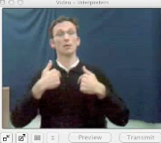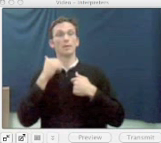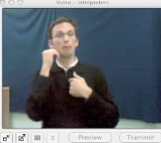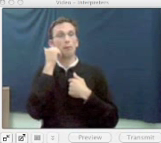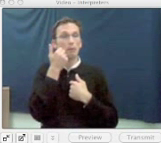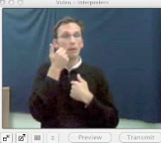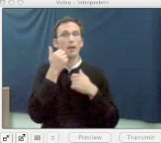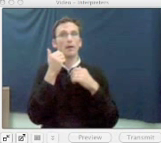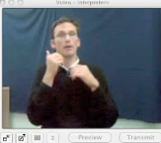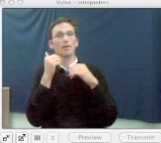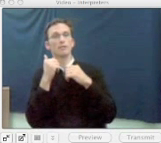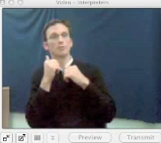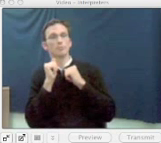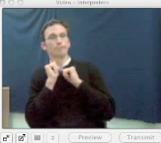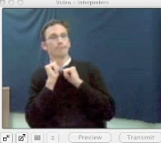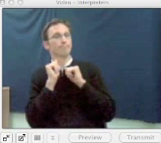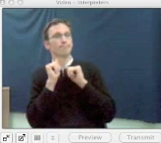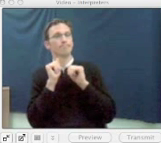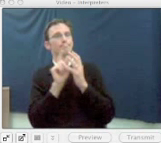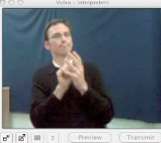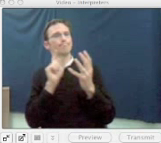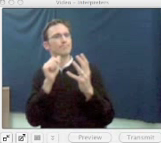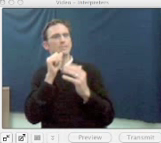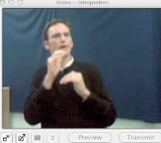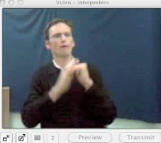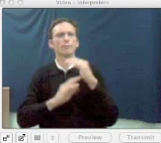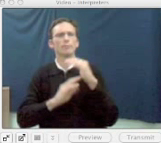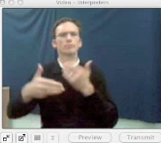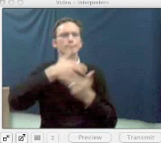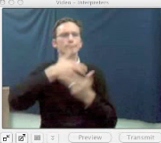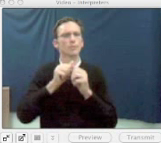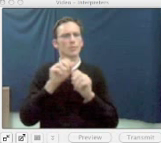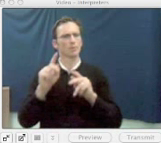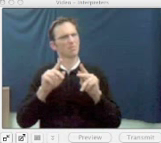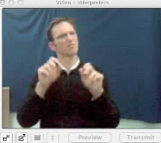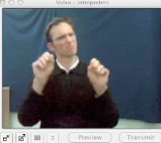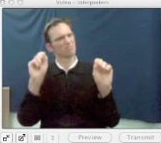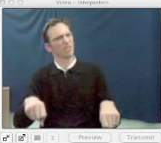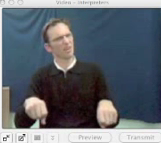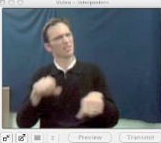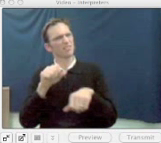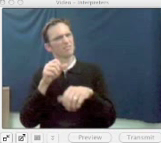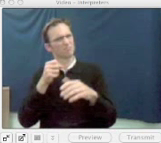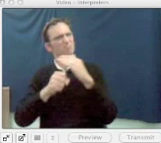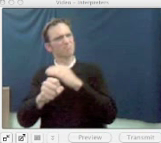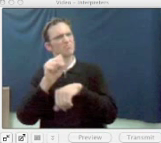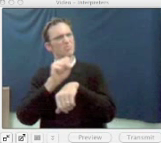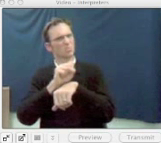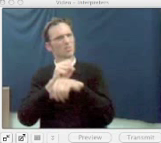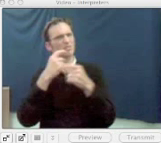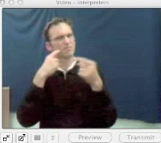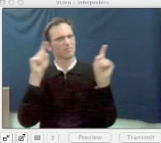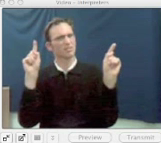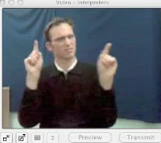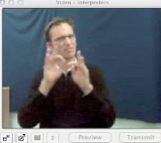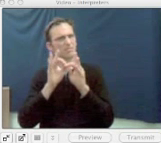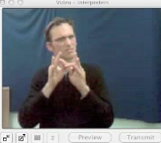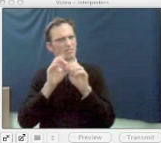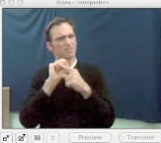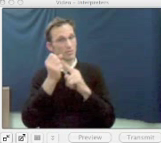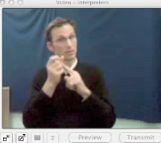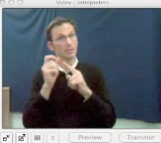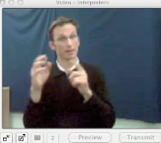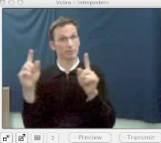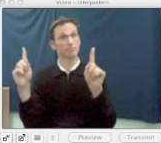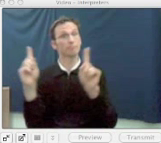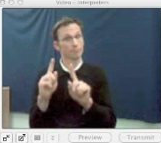or comfortable interacting with people, I would imagine can work effectively in situations either where they're with a team person. If you're